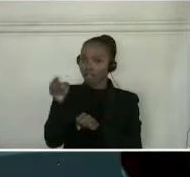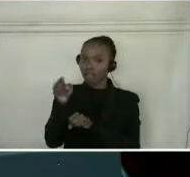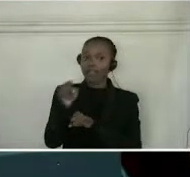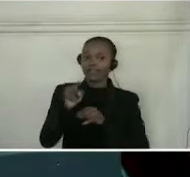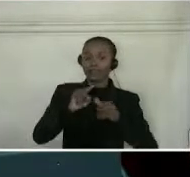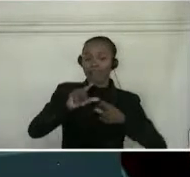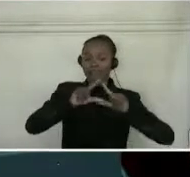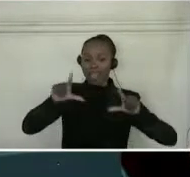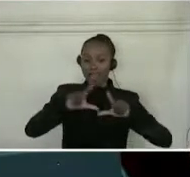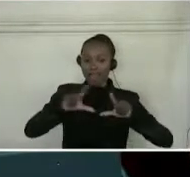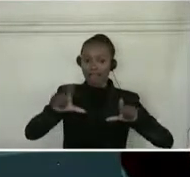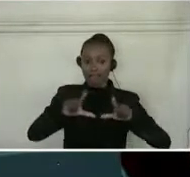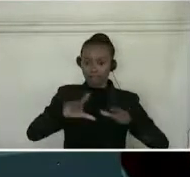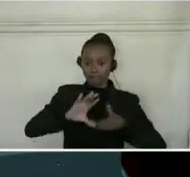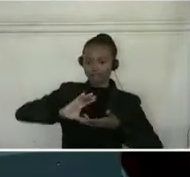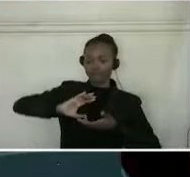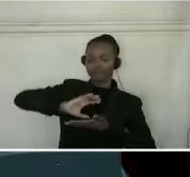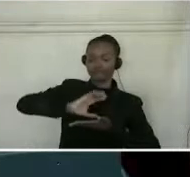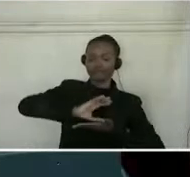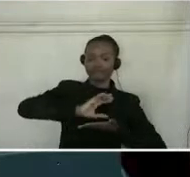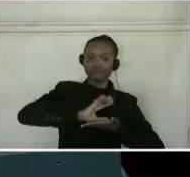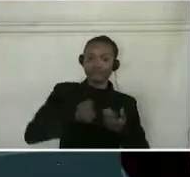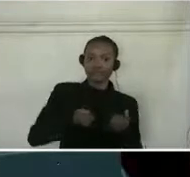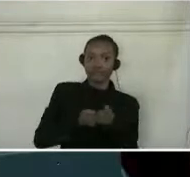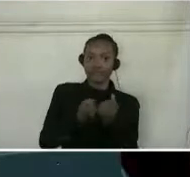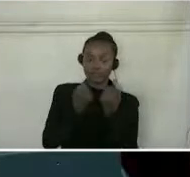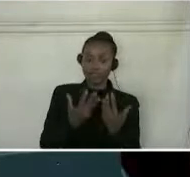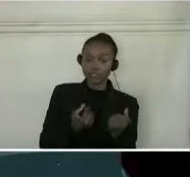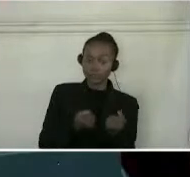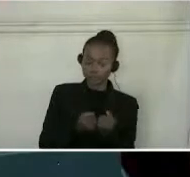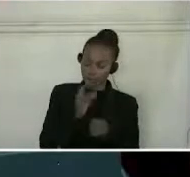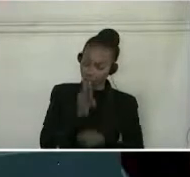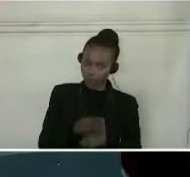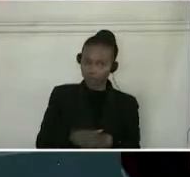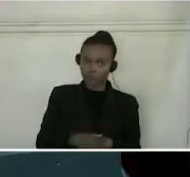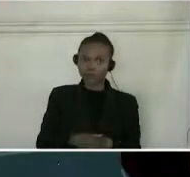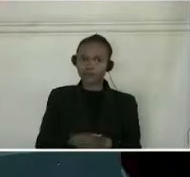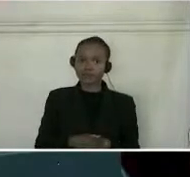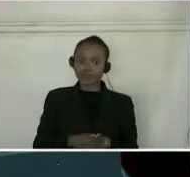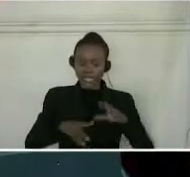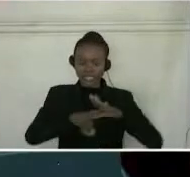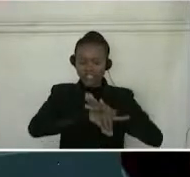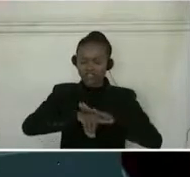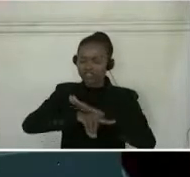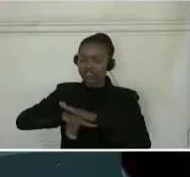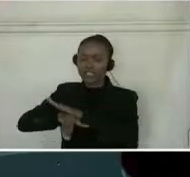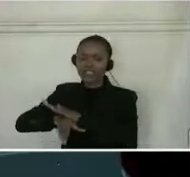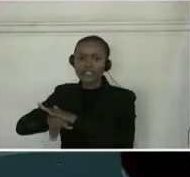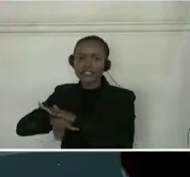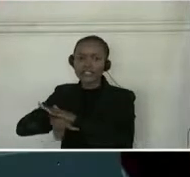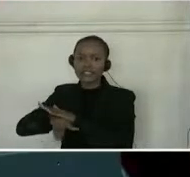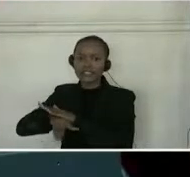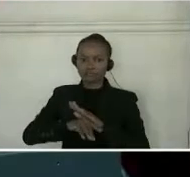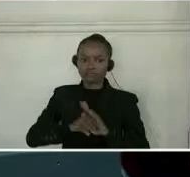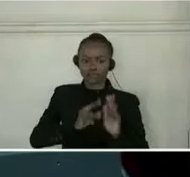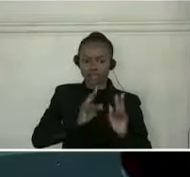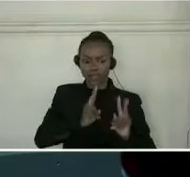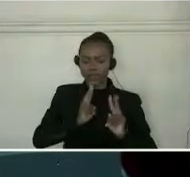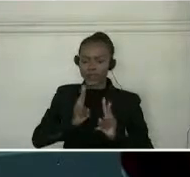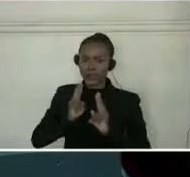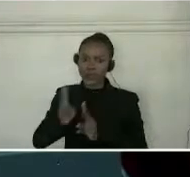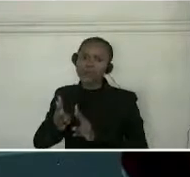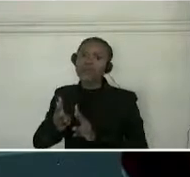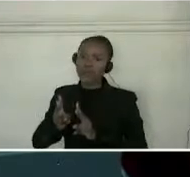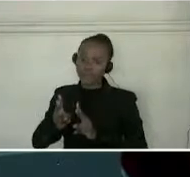financial support tournament will be taken to different districts to spread boxing and popularize our local